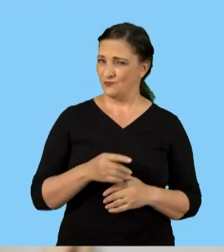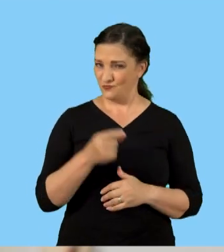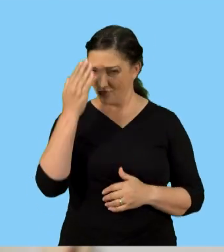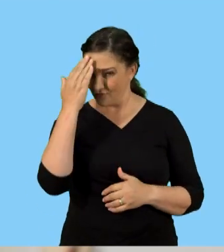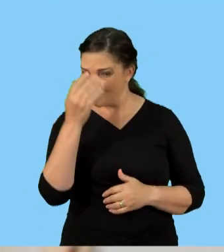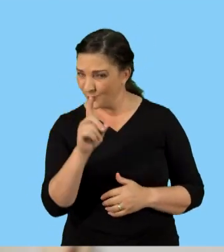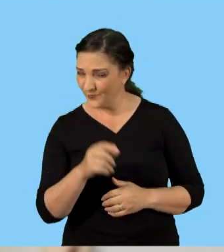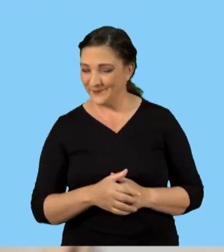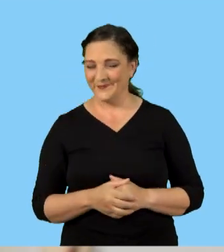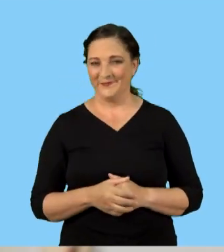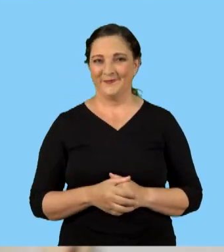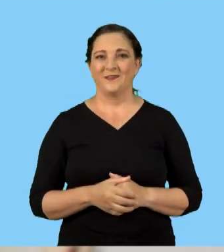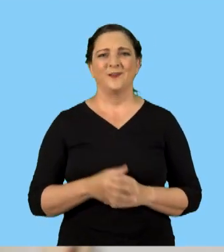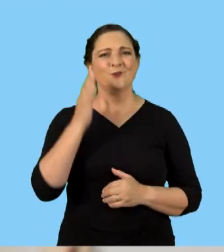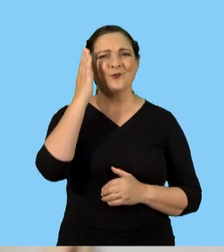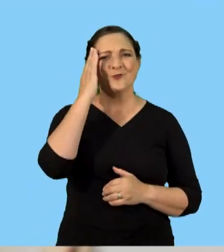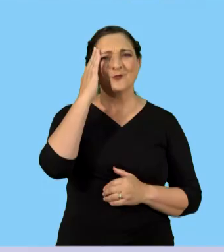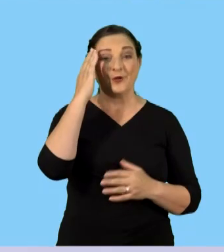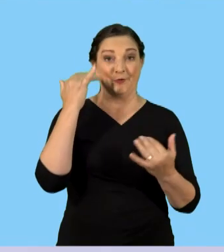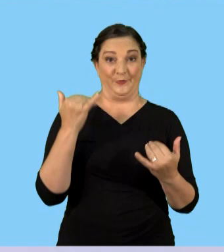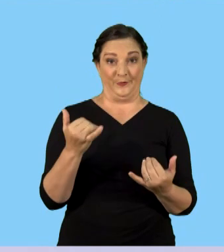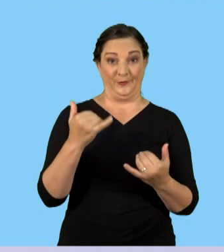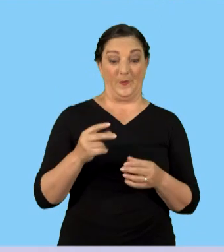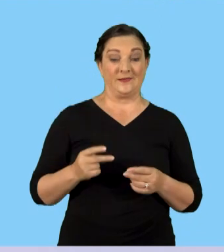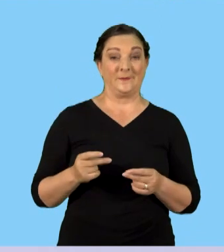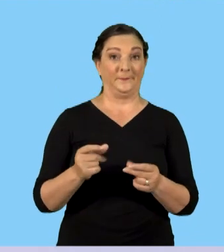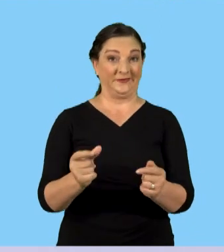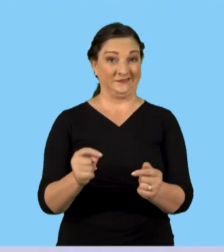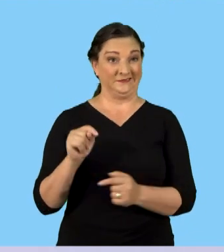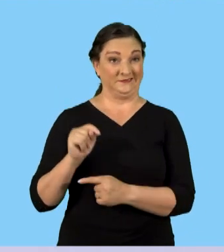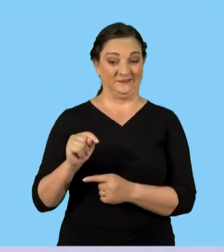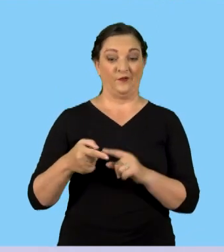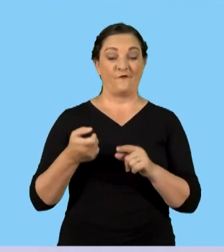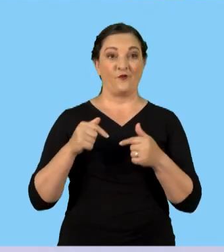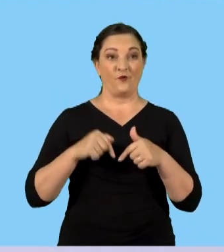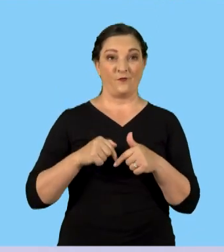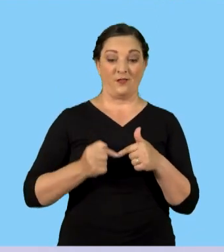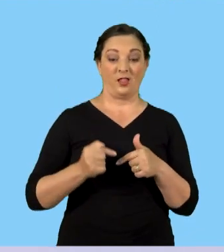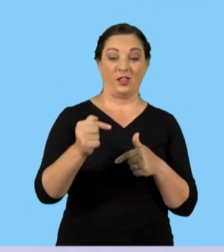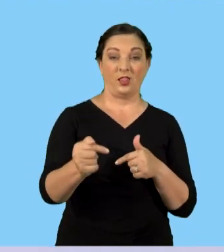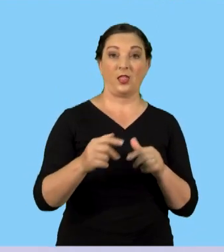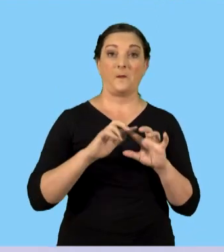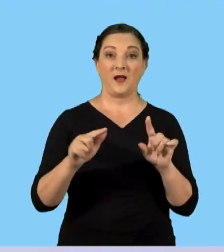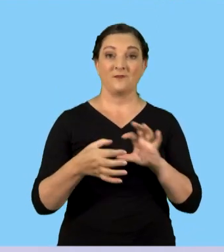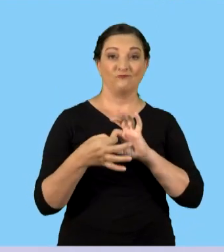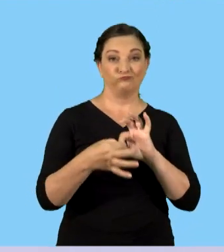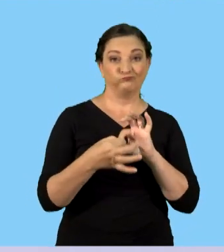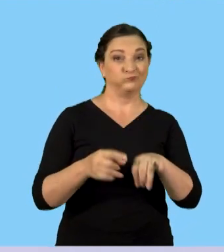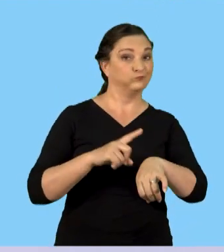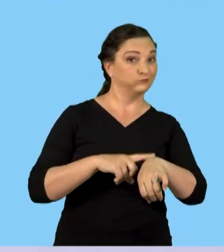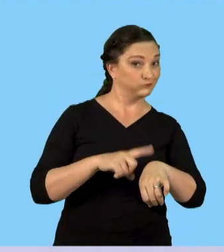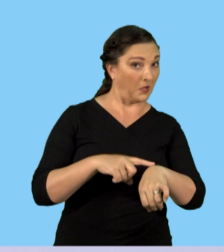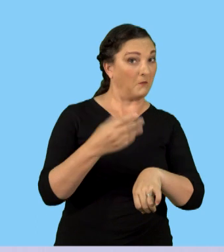know? Did you know that the rate of speed, that is the distance in relation to time,